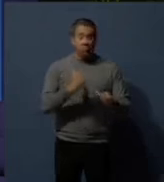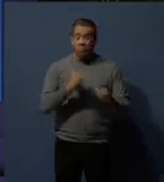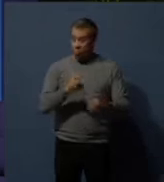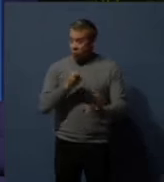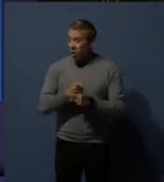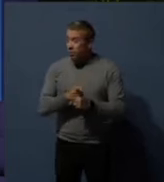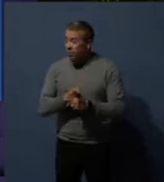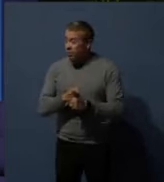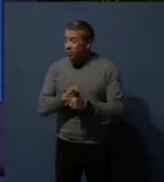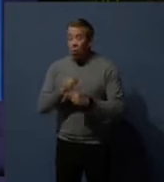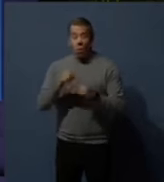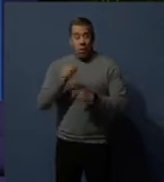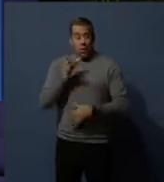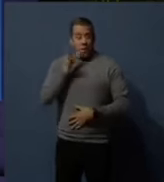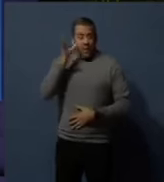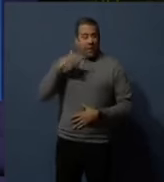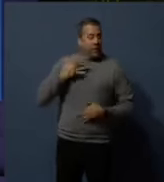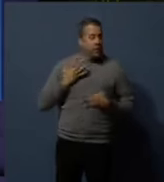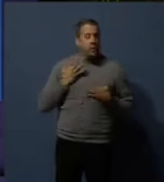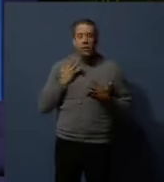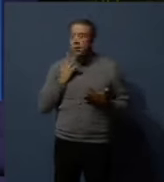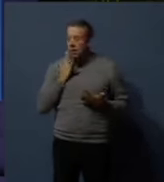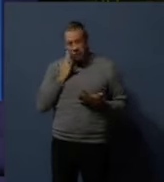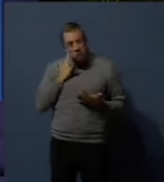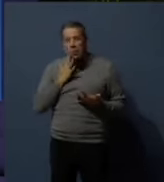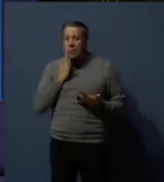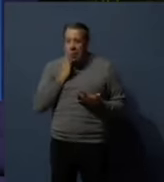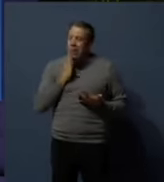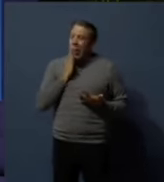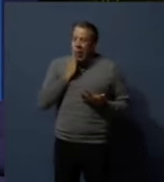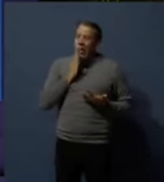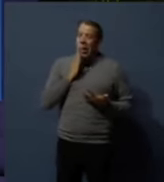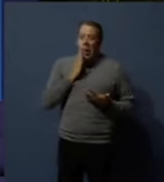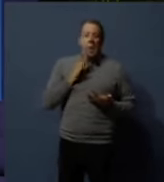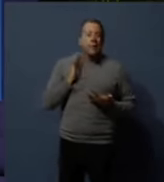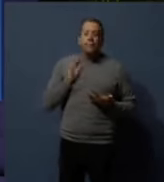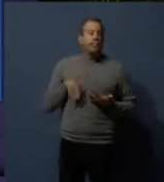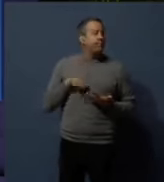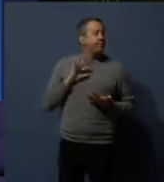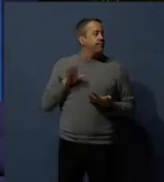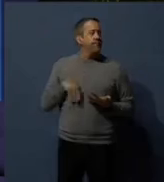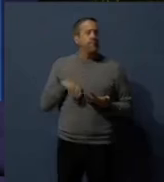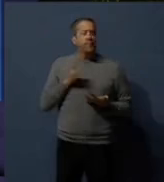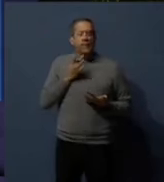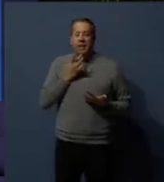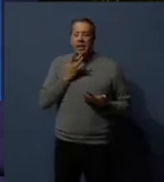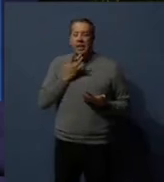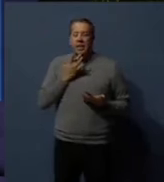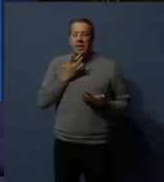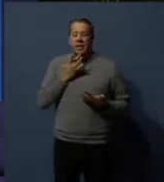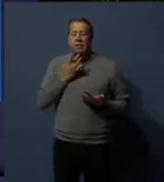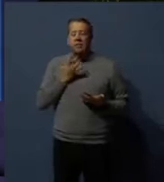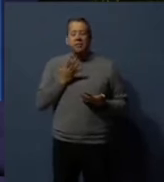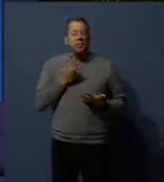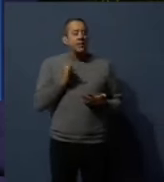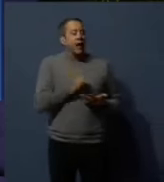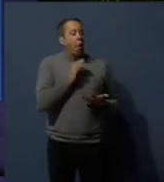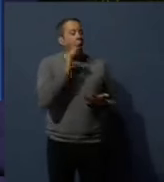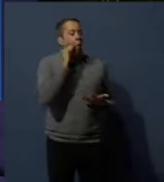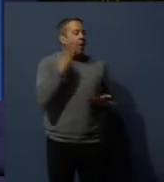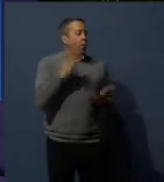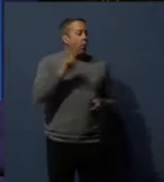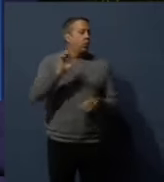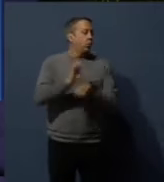And many times when the parents feel that way, what they decide to do is rather than deal with all of that, they just say, you know what, I'd rather just not even